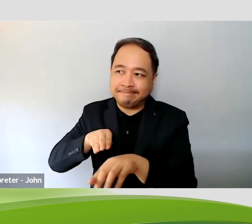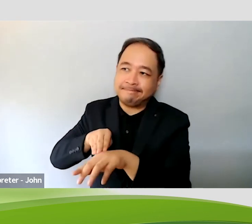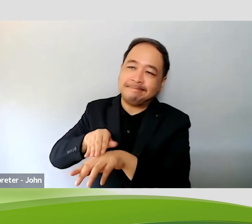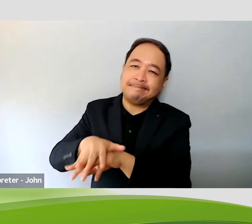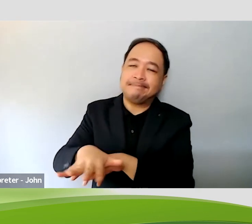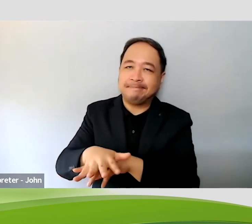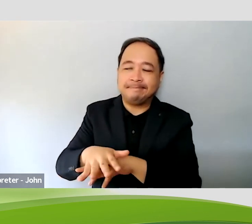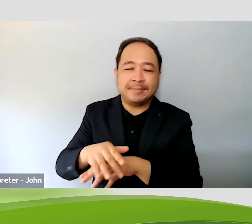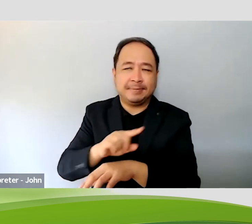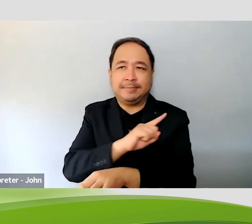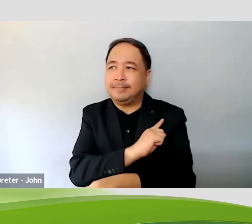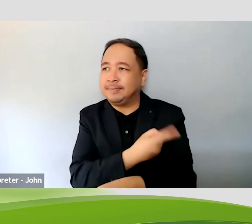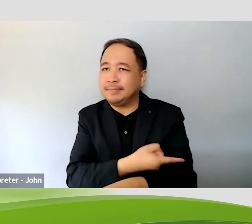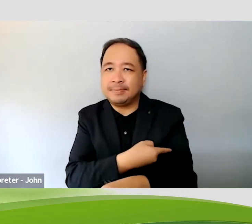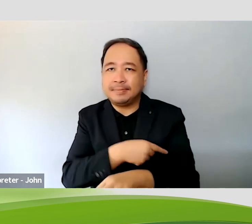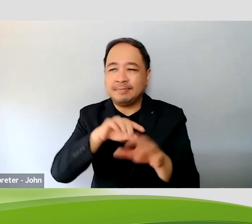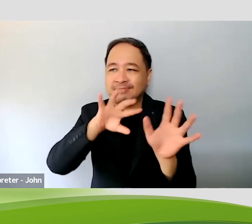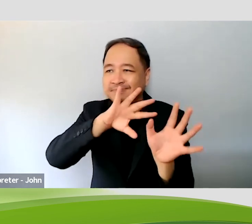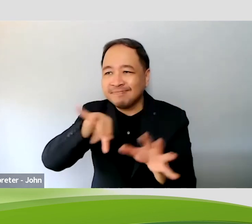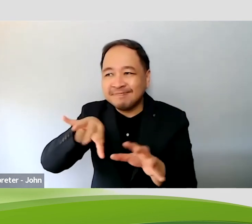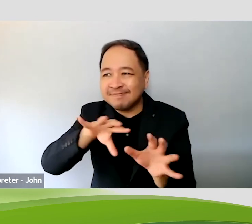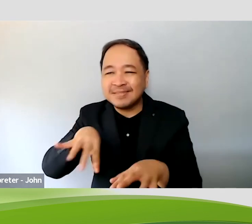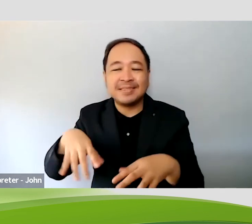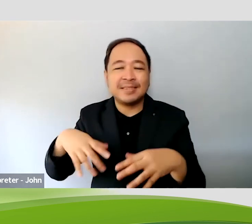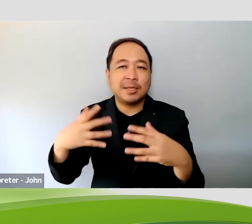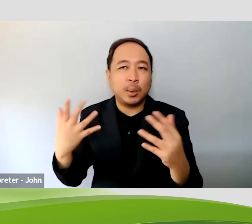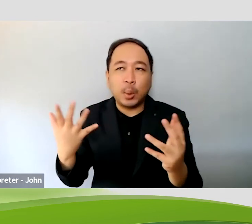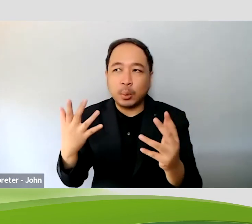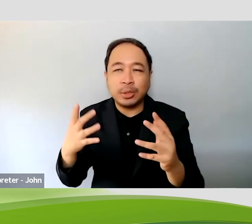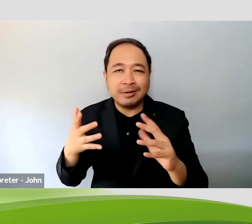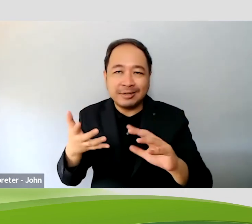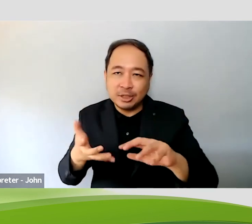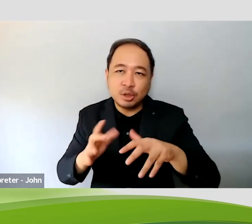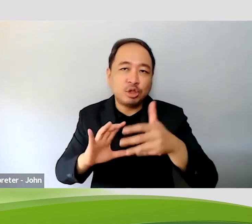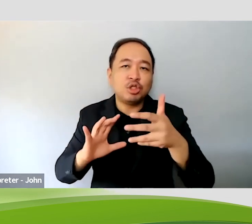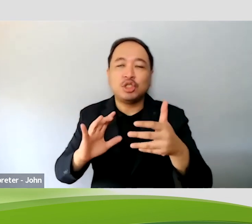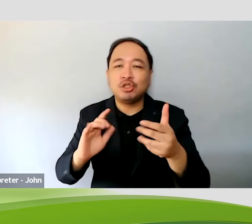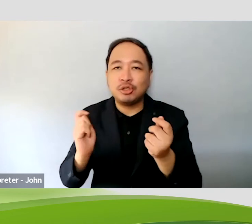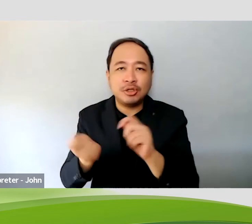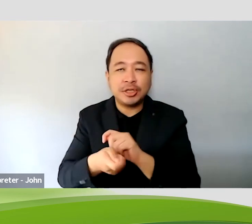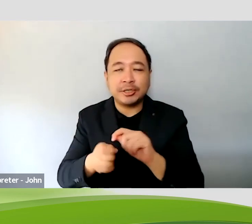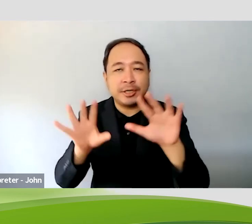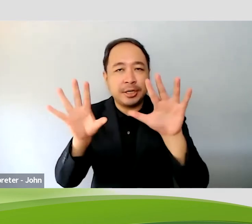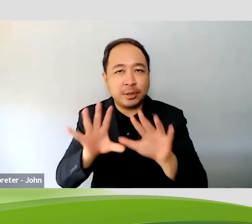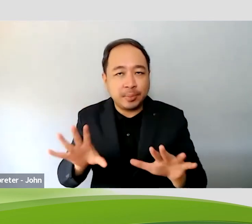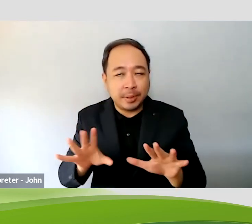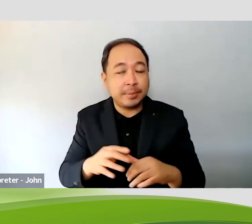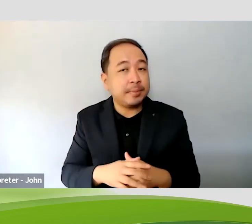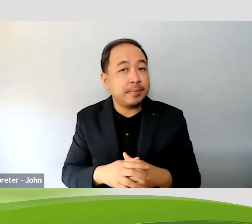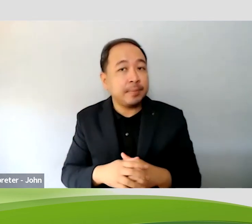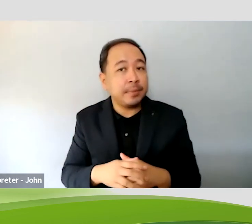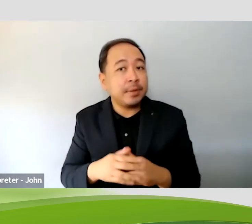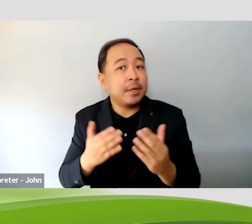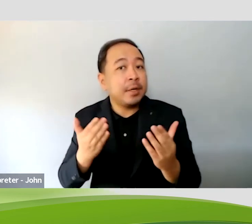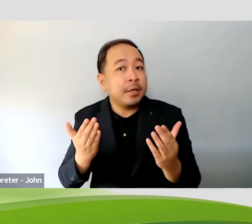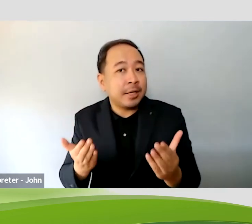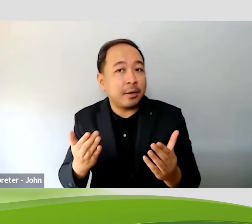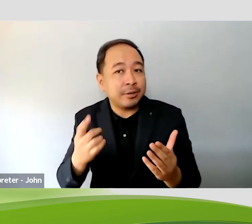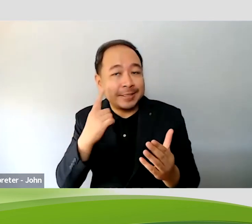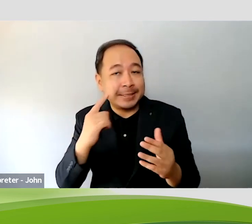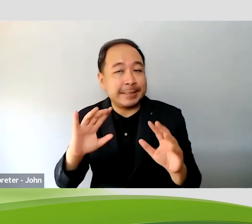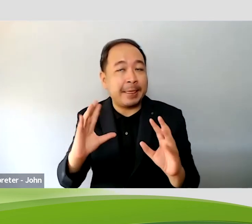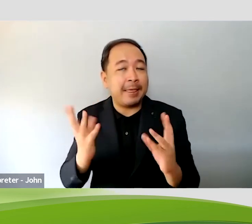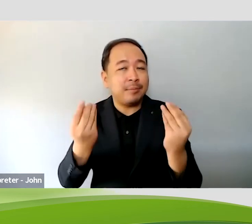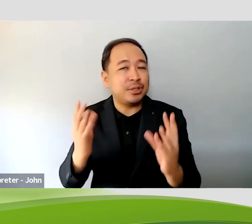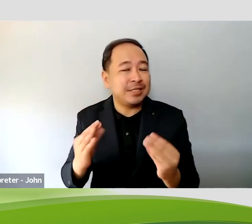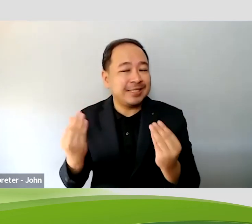events that are being supercharged by climate change. The ability of frontliners and humanitarians to respond and deliver emergency life-saving needs are